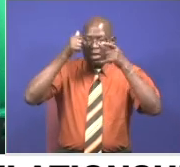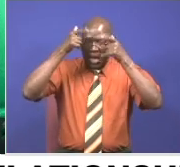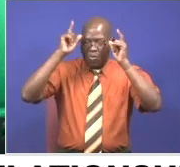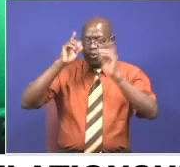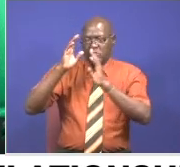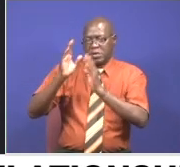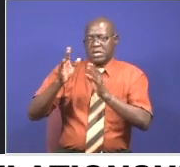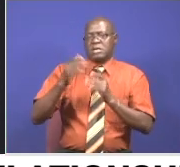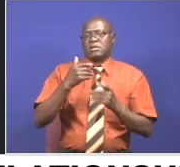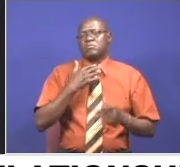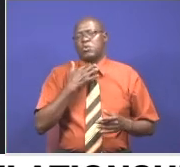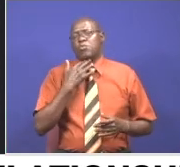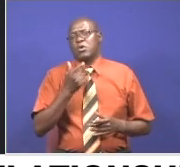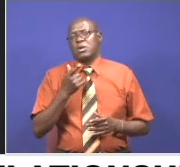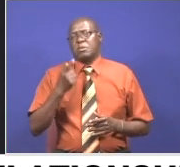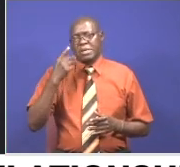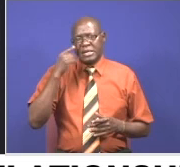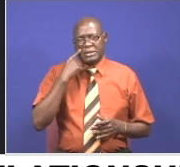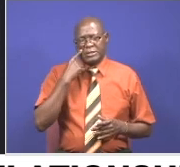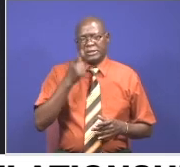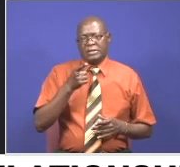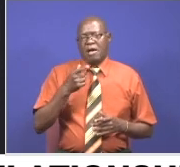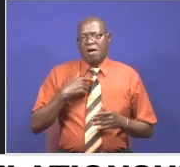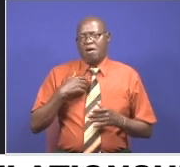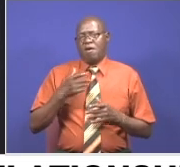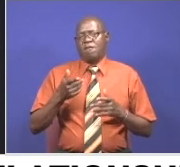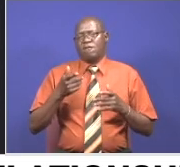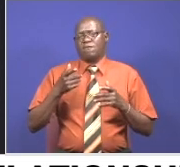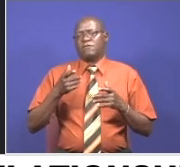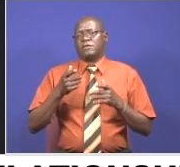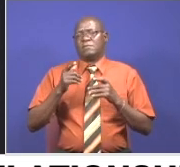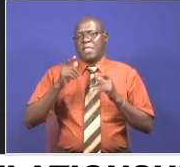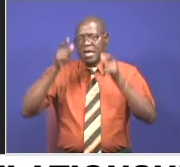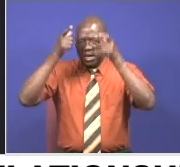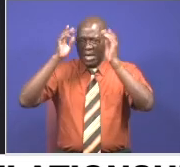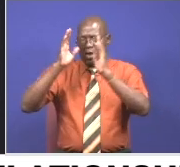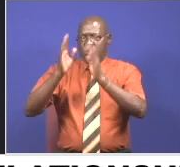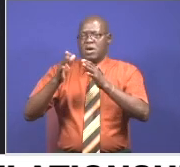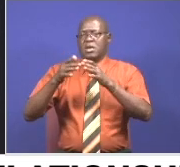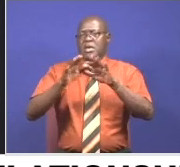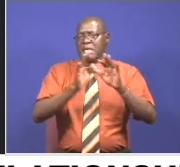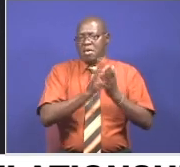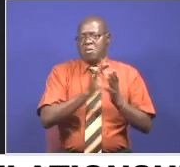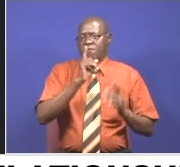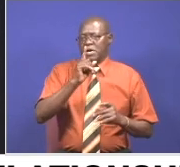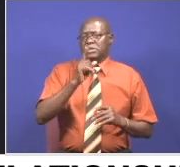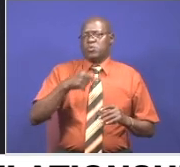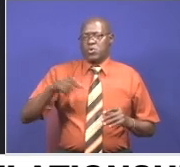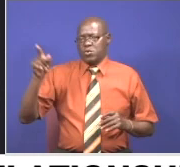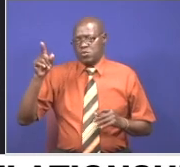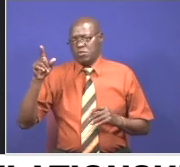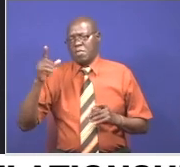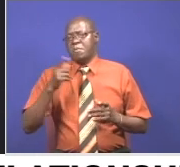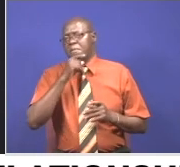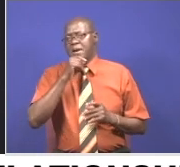to come back. Yeah. I've realized I've skipped the dowry part, where some people have been asked for amounts of money, and the man